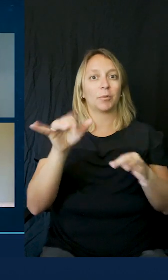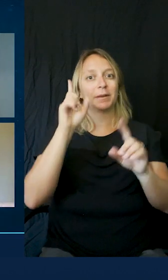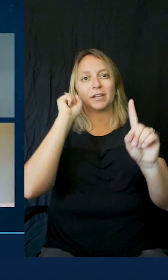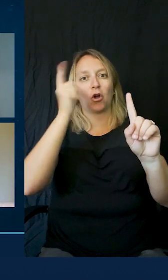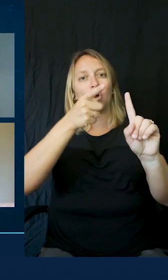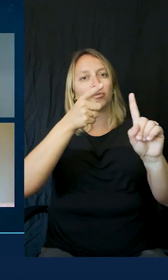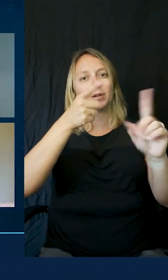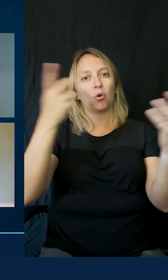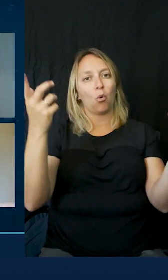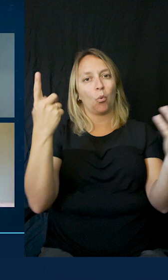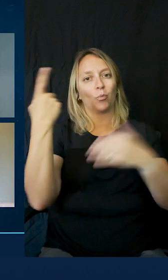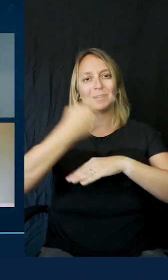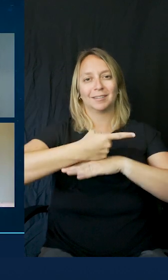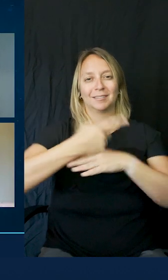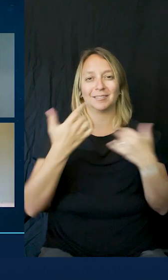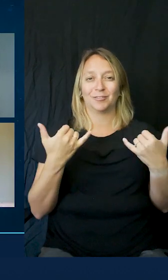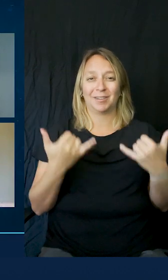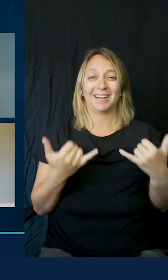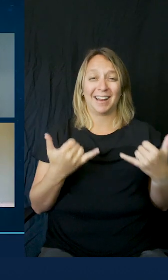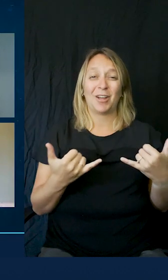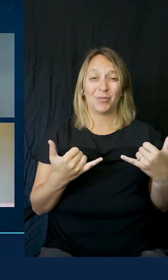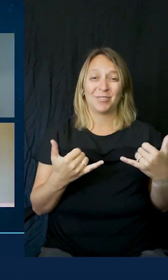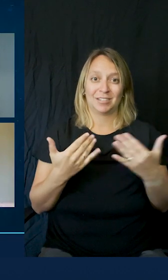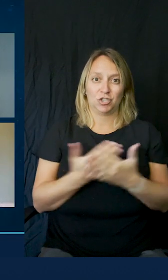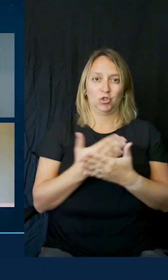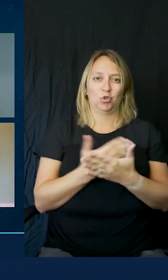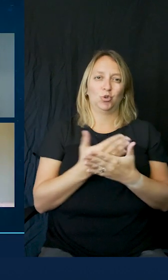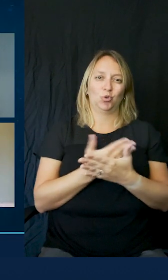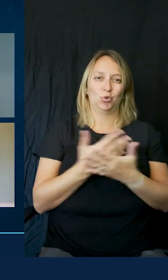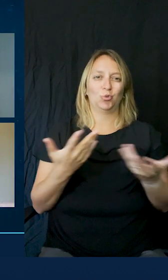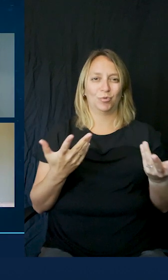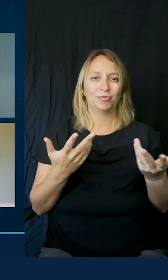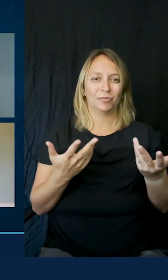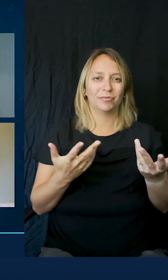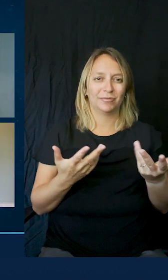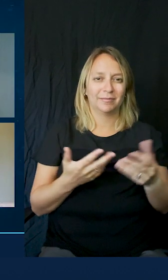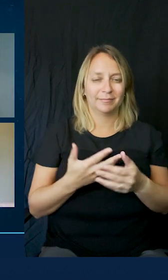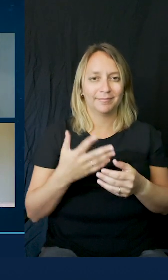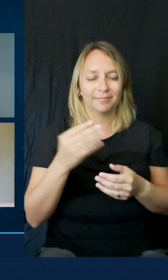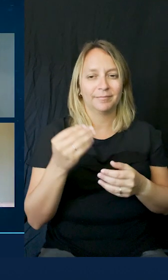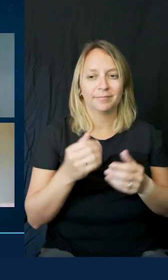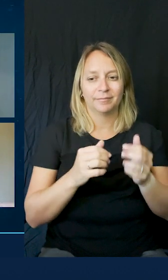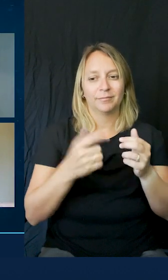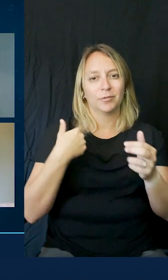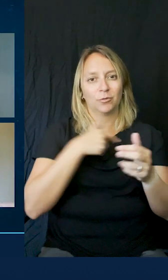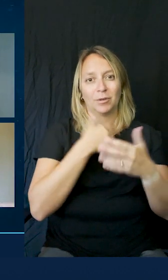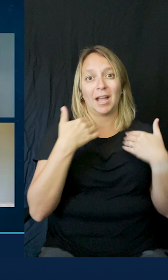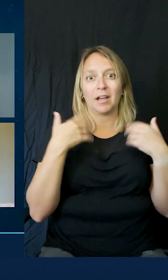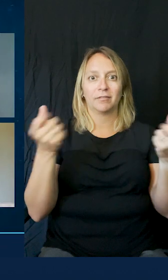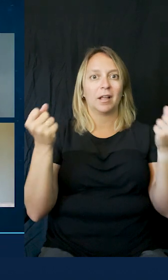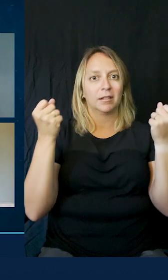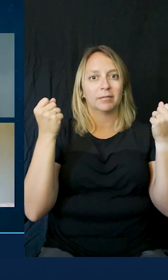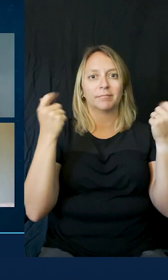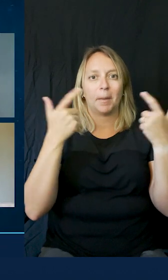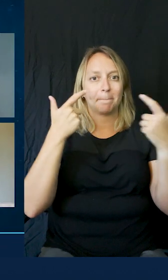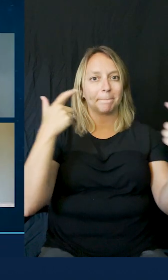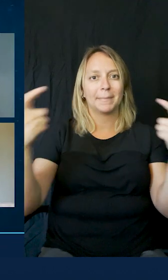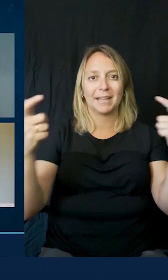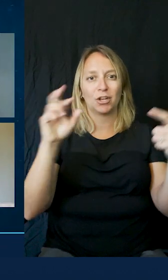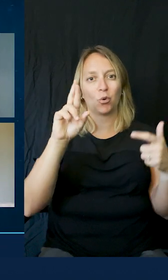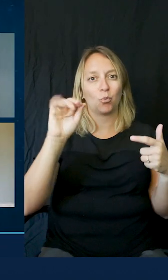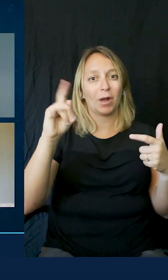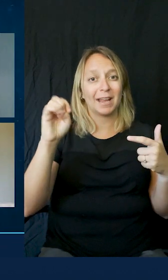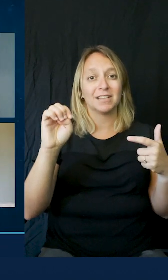to get there one day. Right now, I think it's pretty new, and definitely we have quite a big range of where we can go. So we